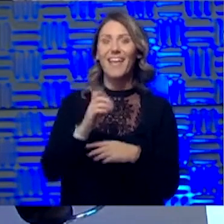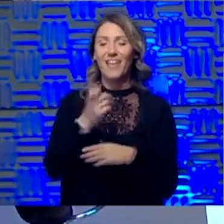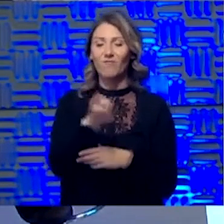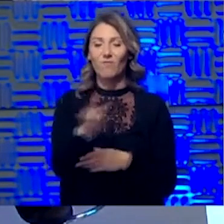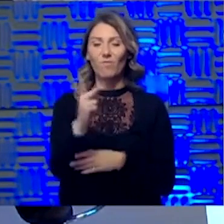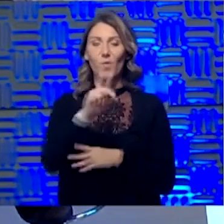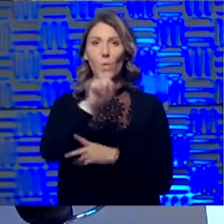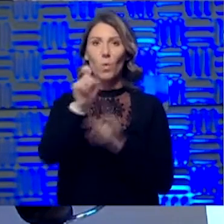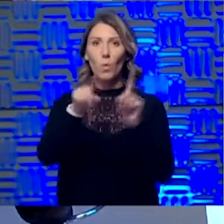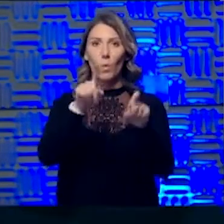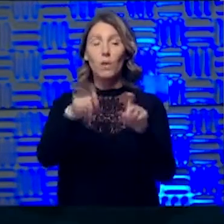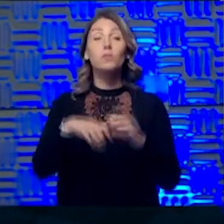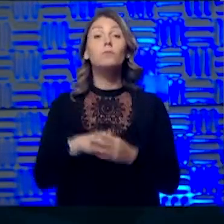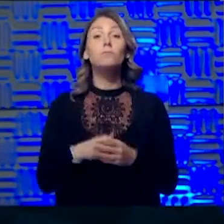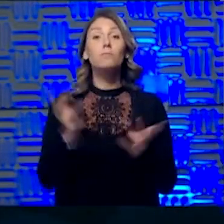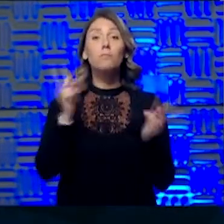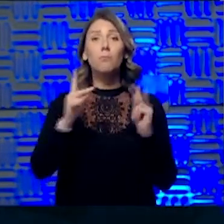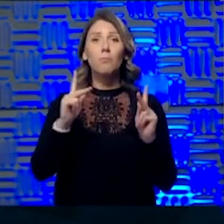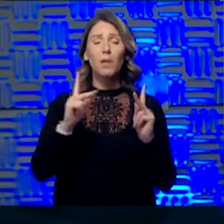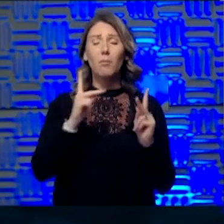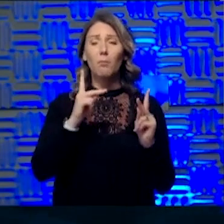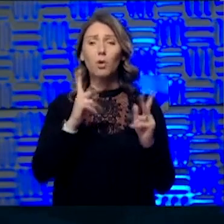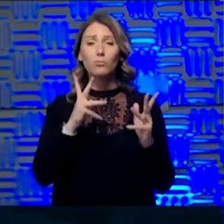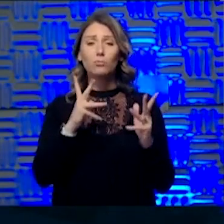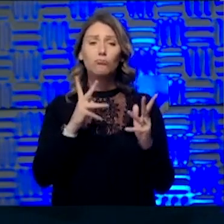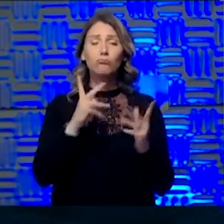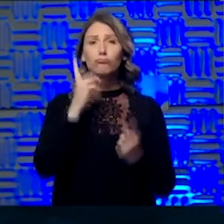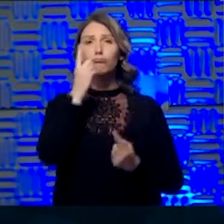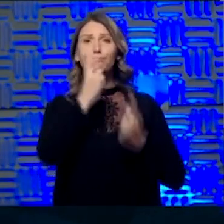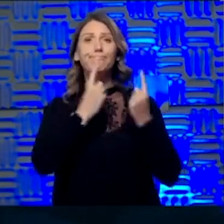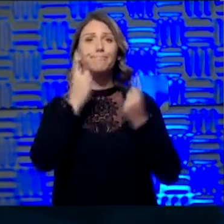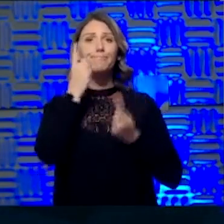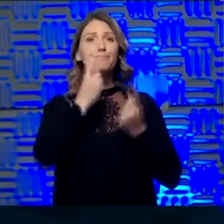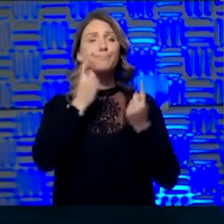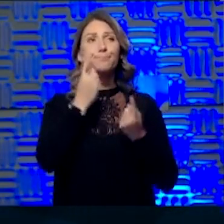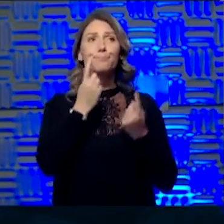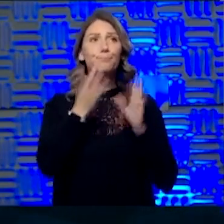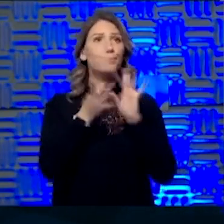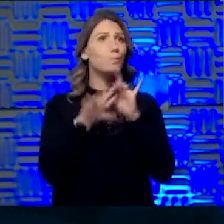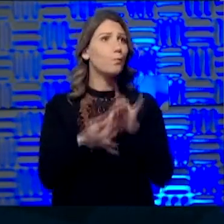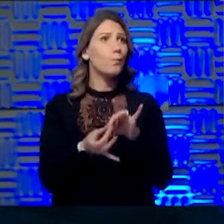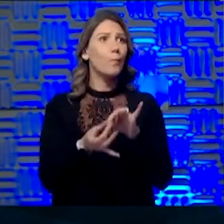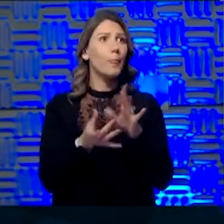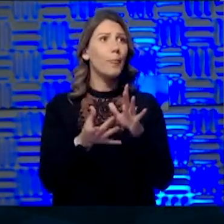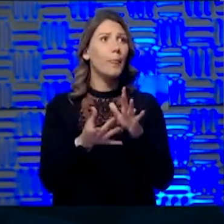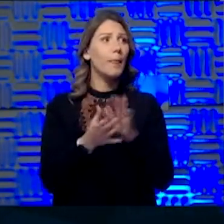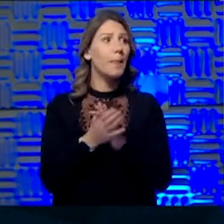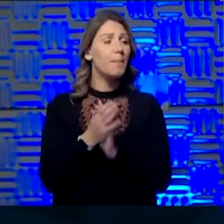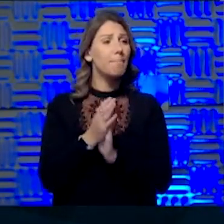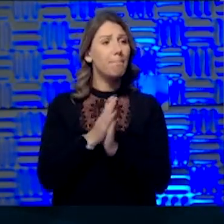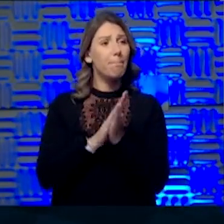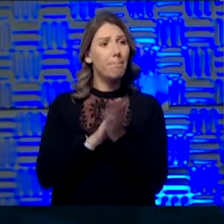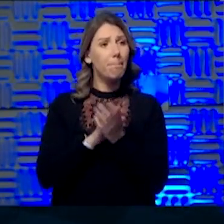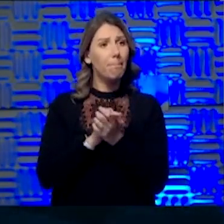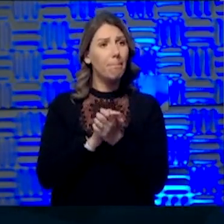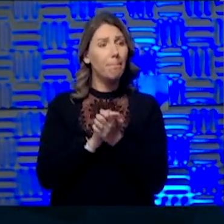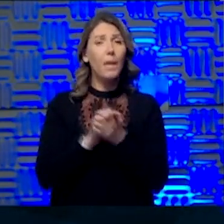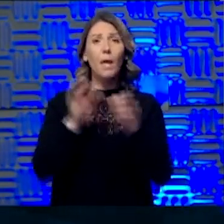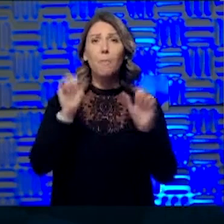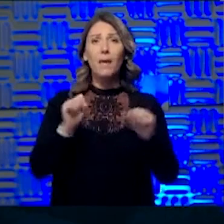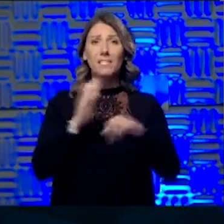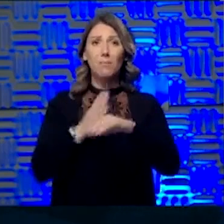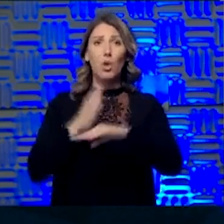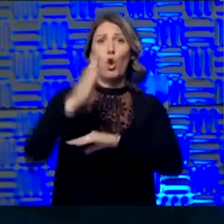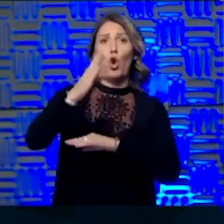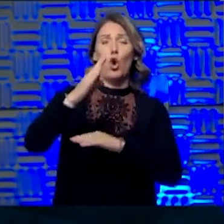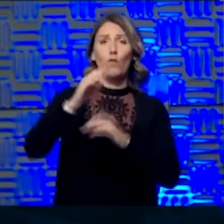questions. There's some people who are wondering about possibly over